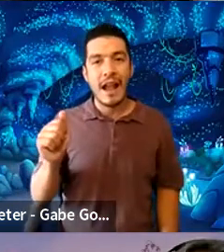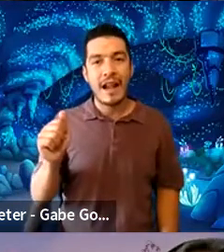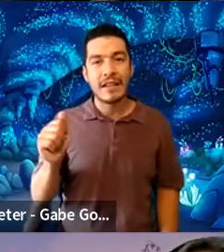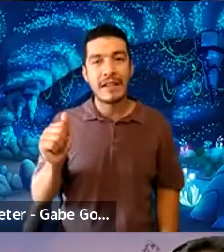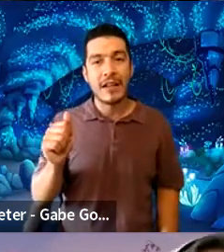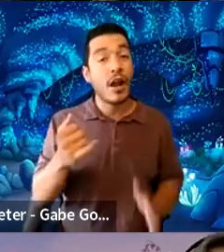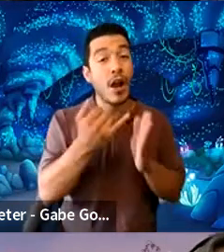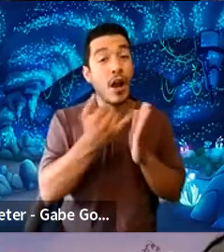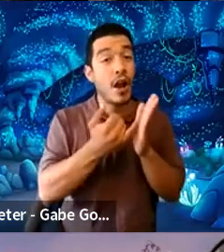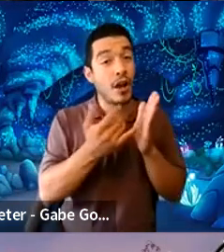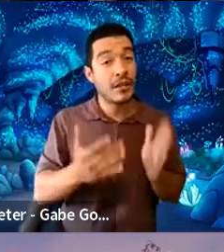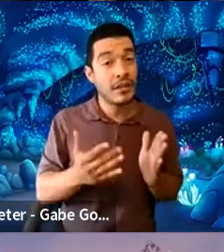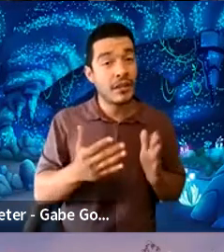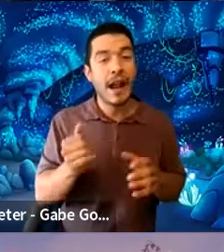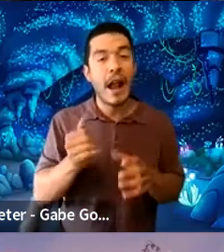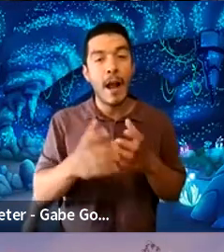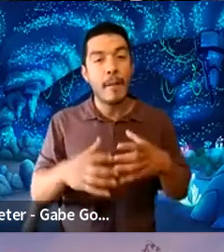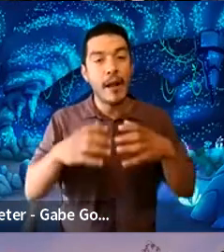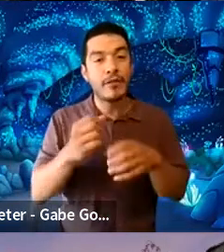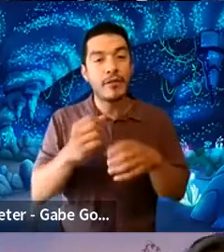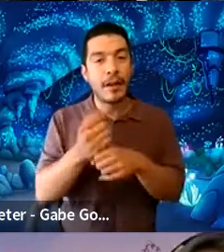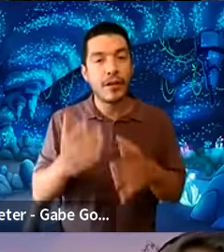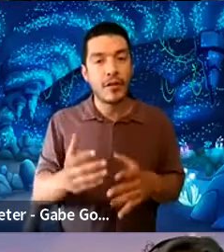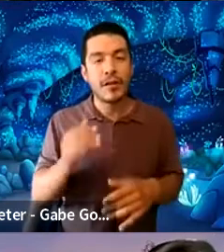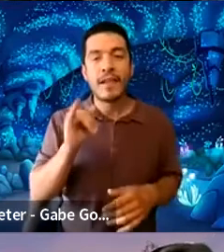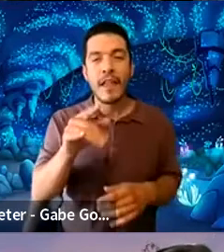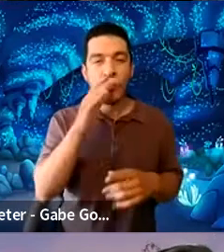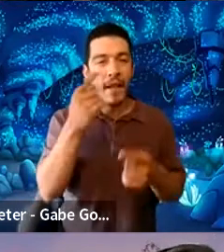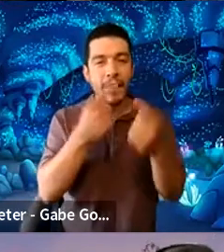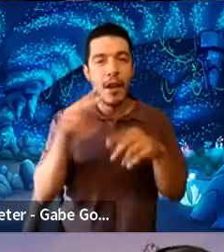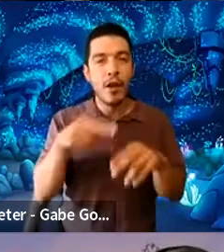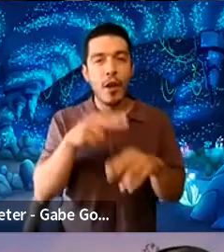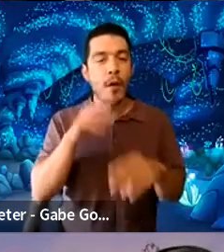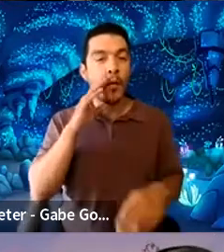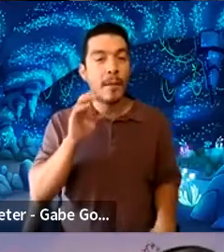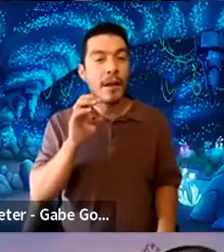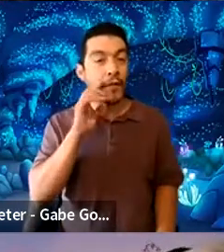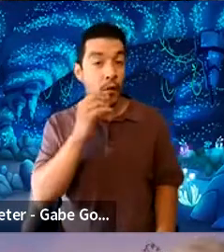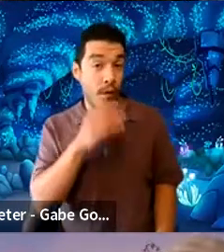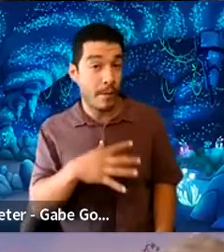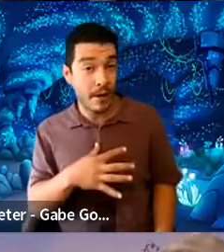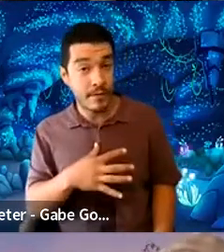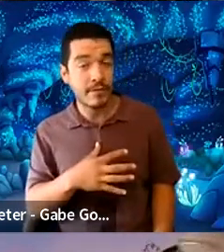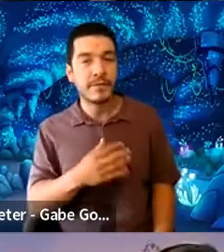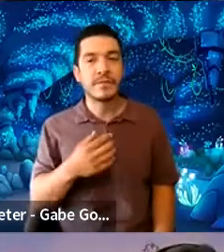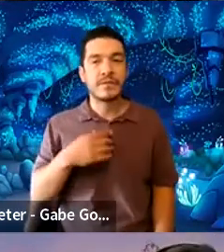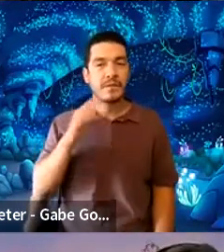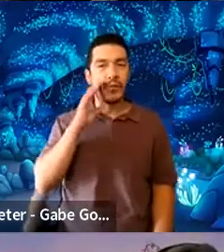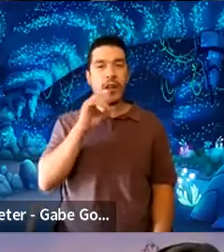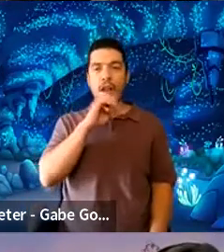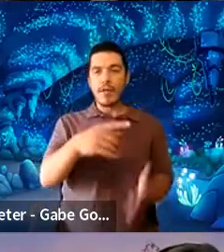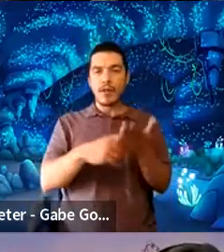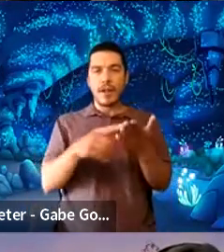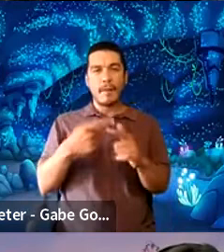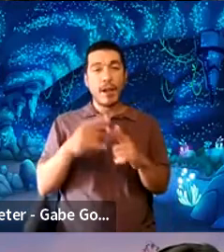an artisan, a pottery maker, which is, you would think normally would be gendered. So I'd love for you to talk about the